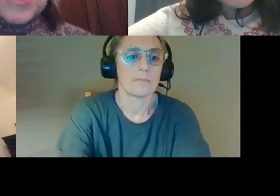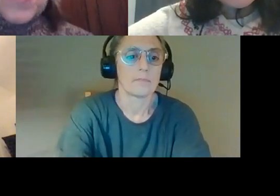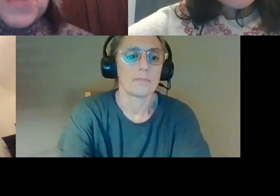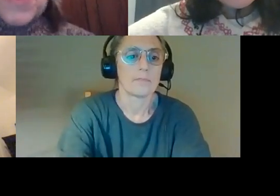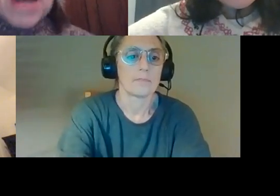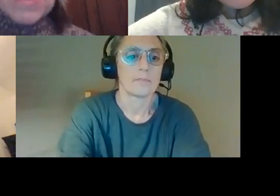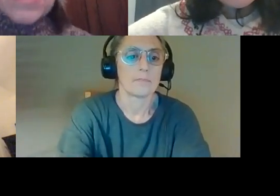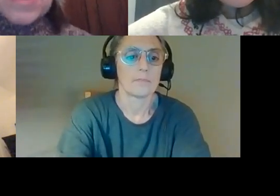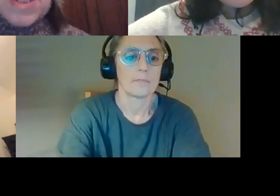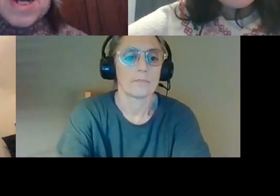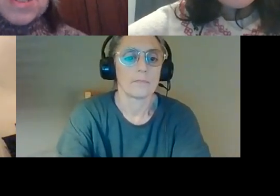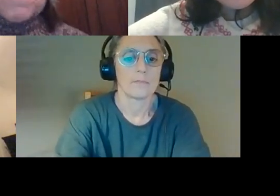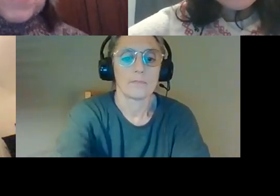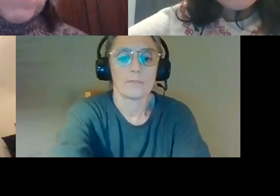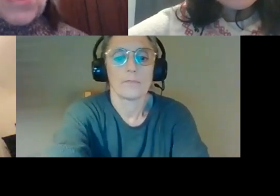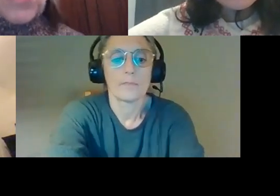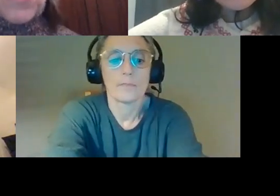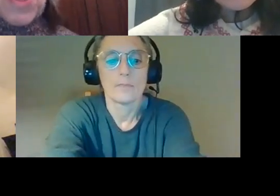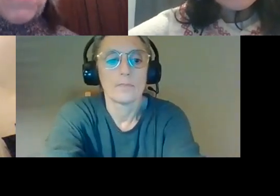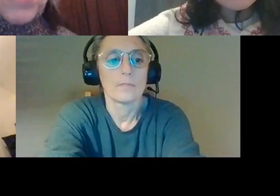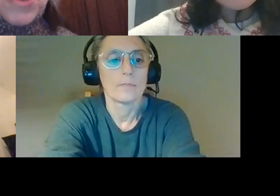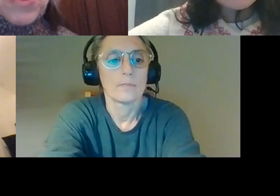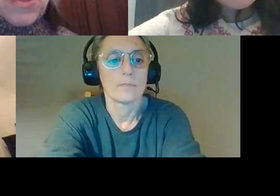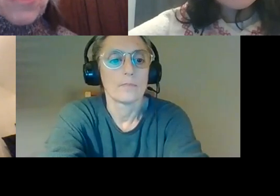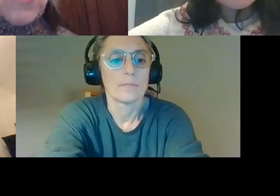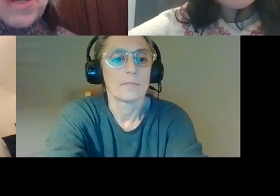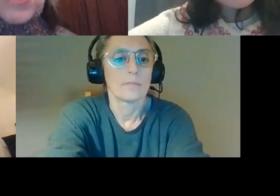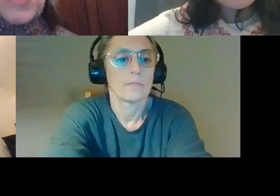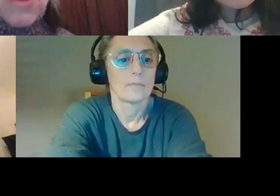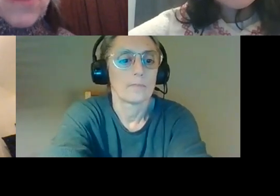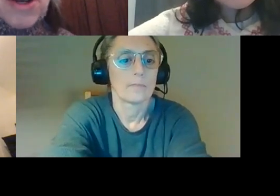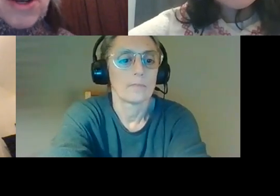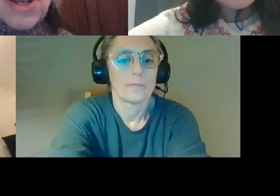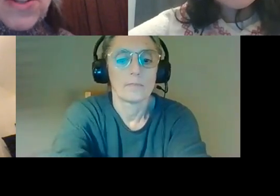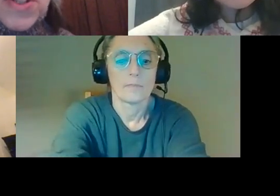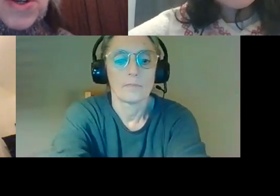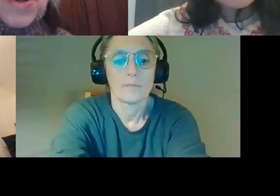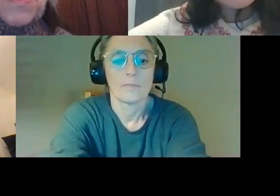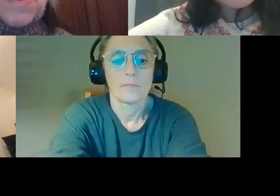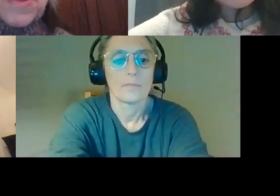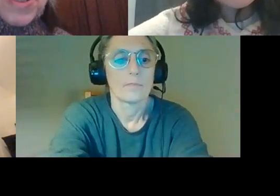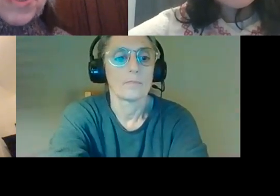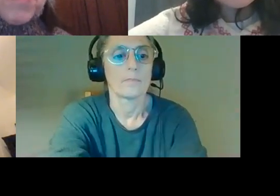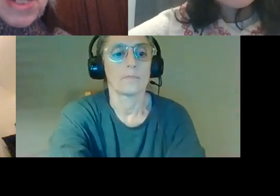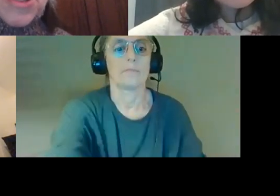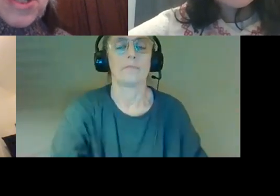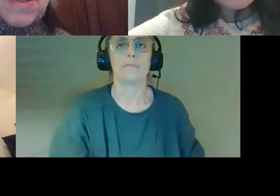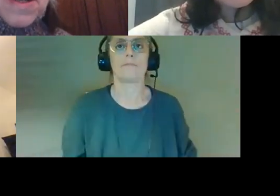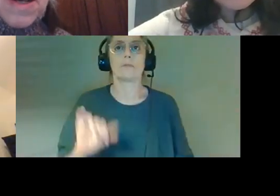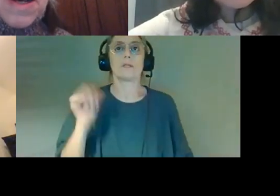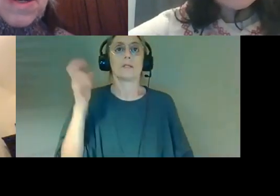I do know that the people who come to the food pantry are very concerned with